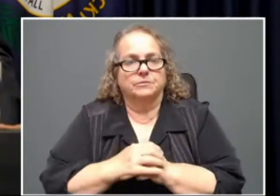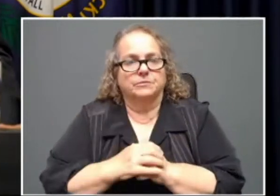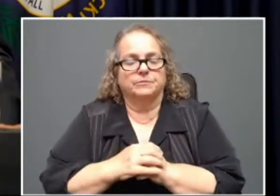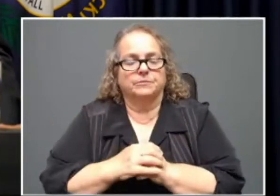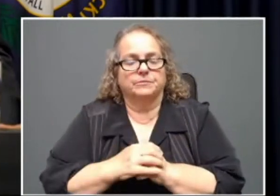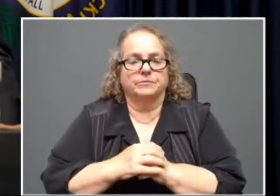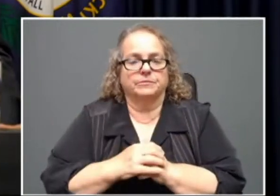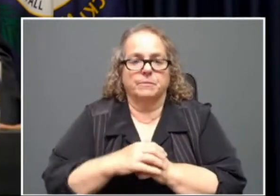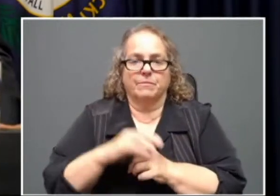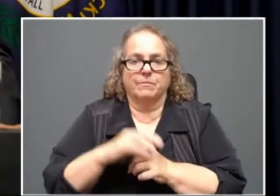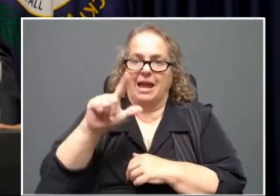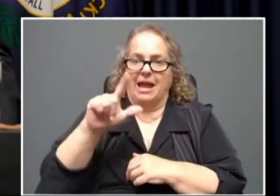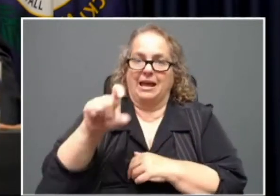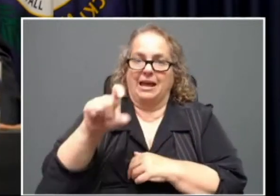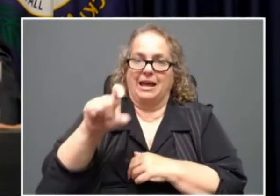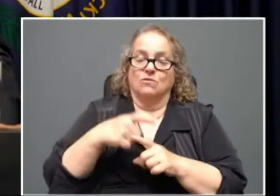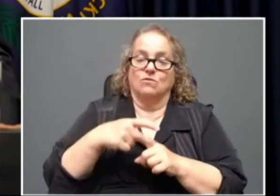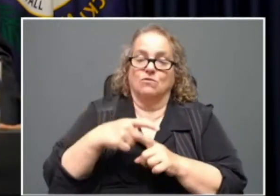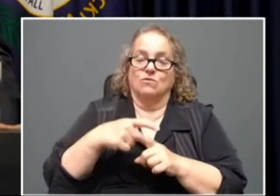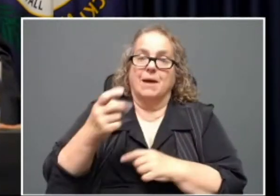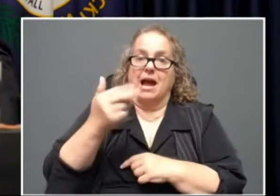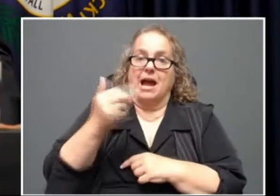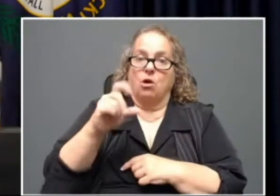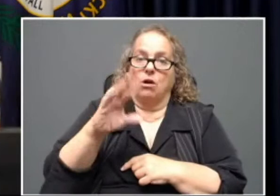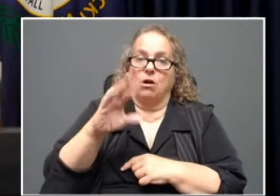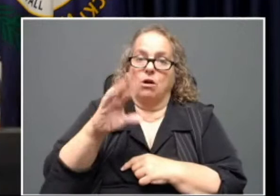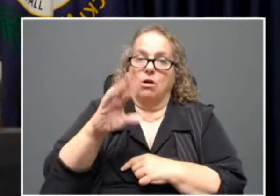Alex Akisto from the Herald Leader.